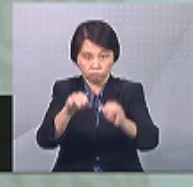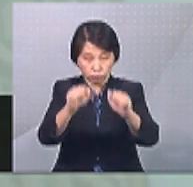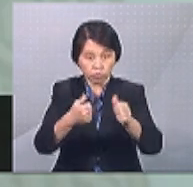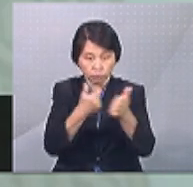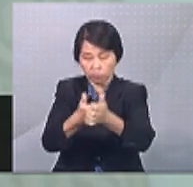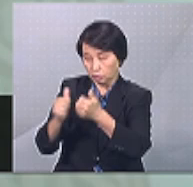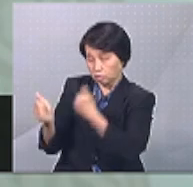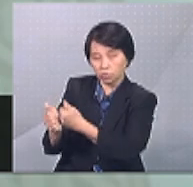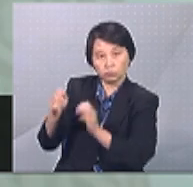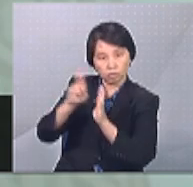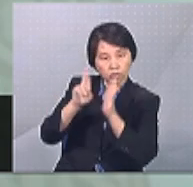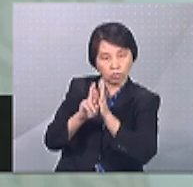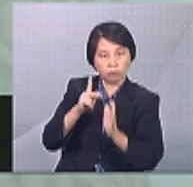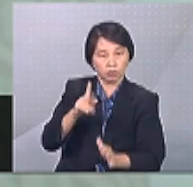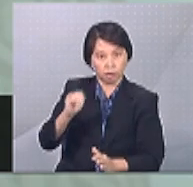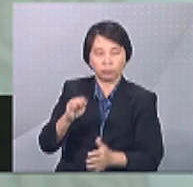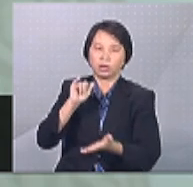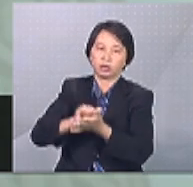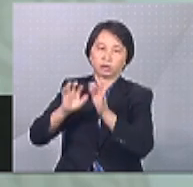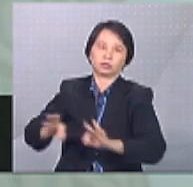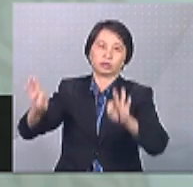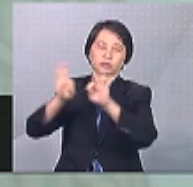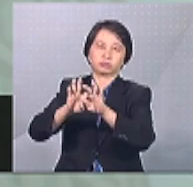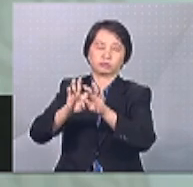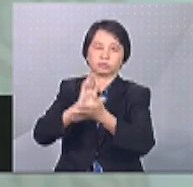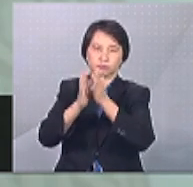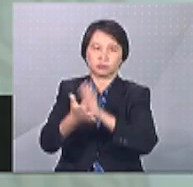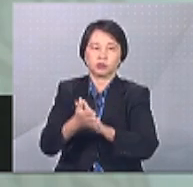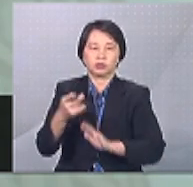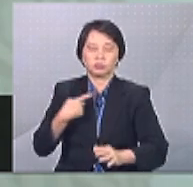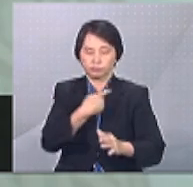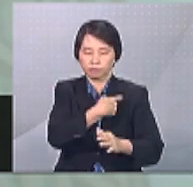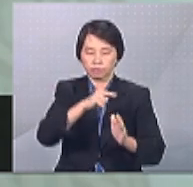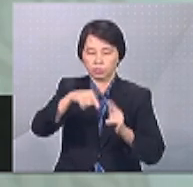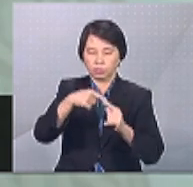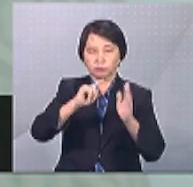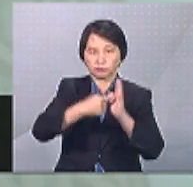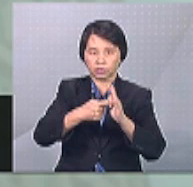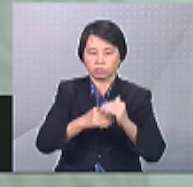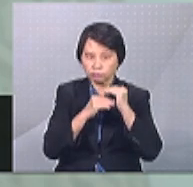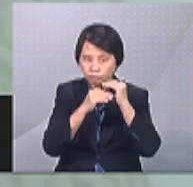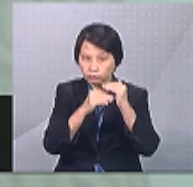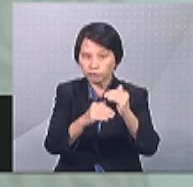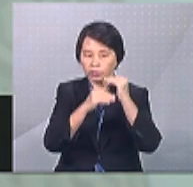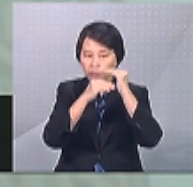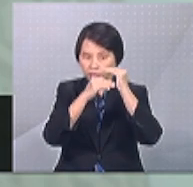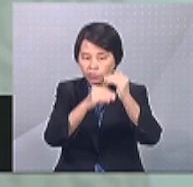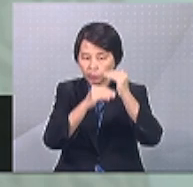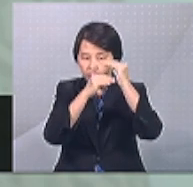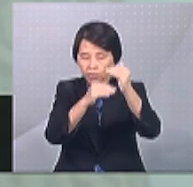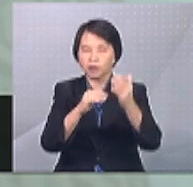of Ministry of Health. So that is important. So at least when we start in stages. And this is where I